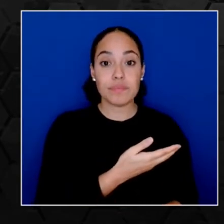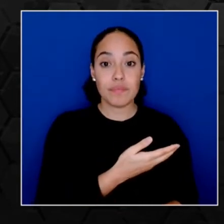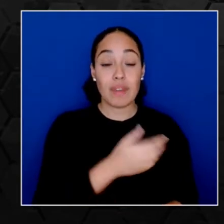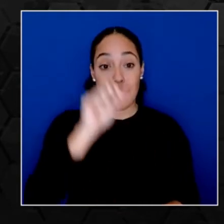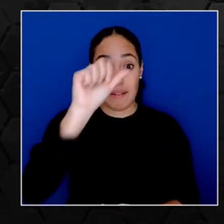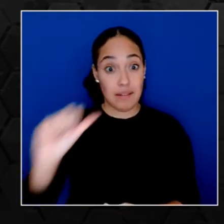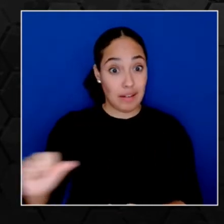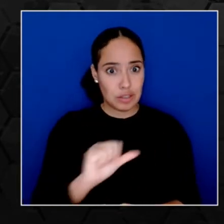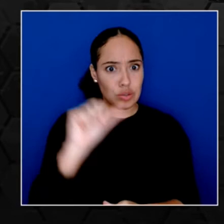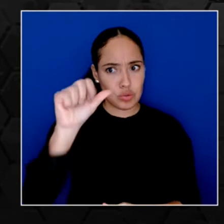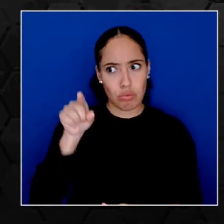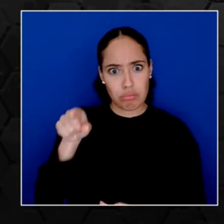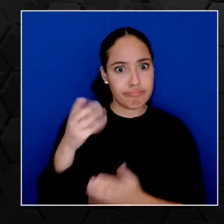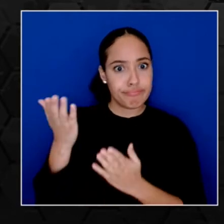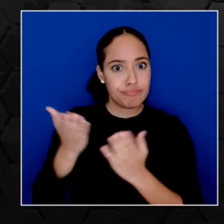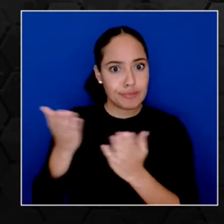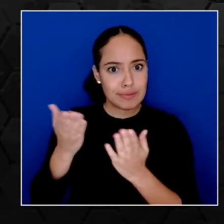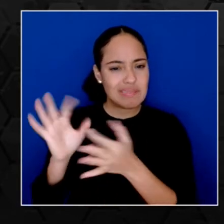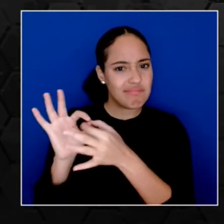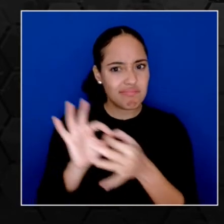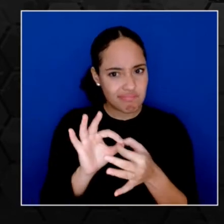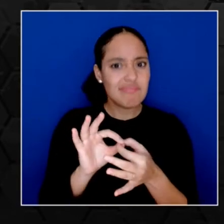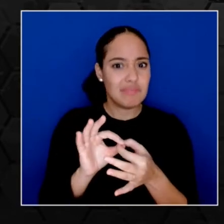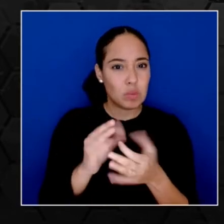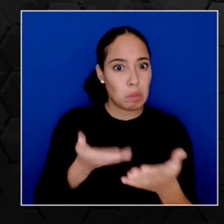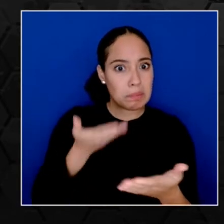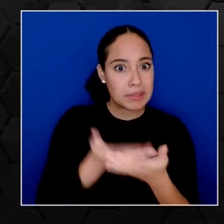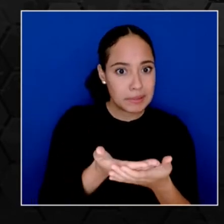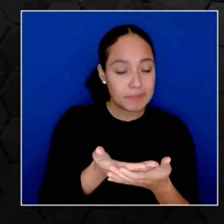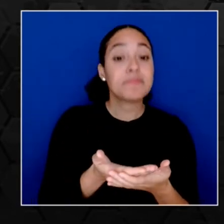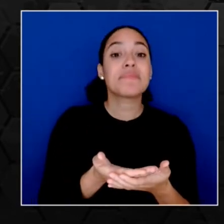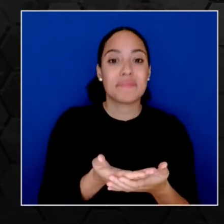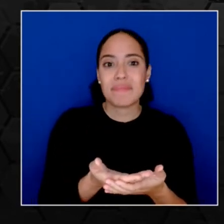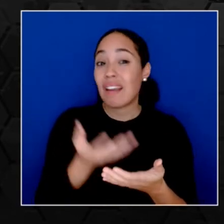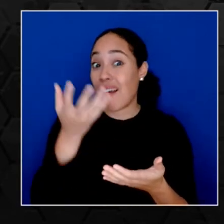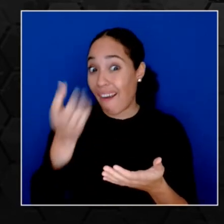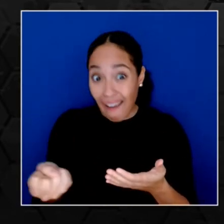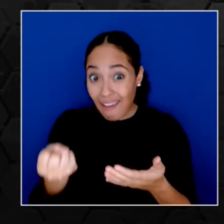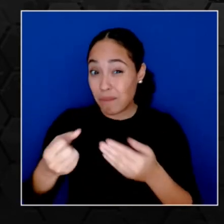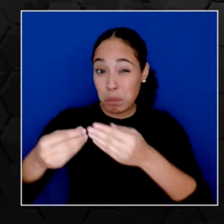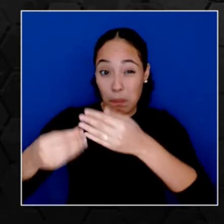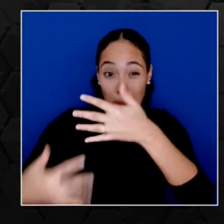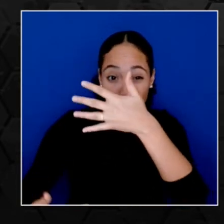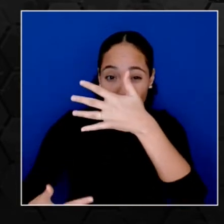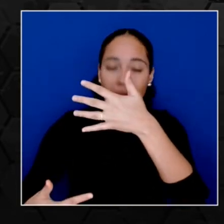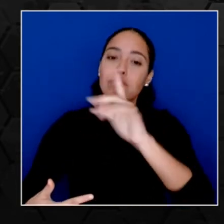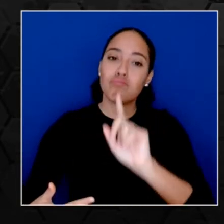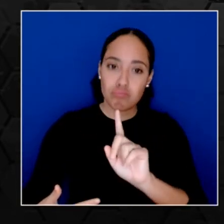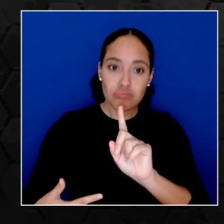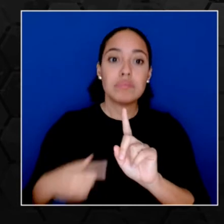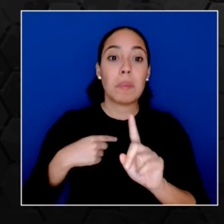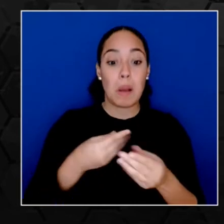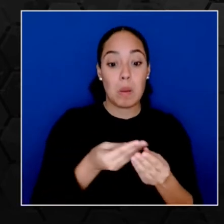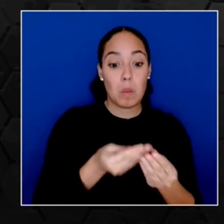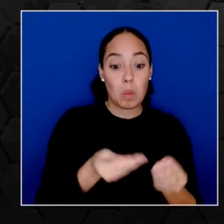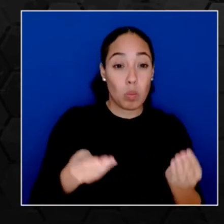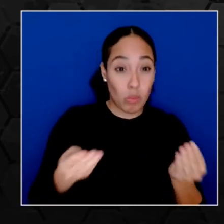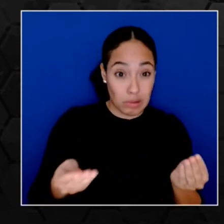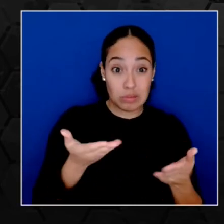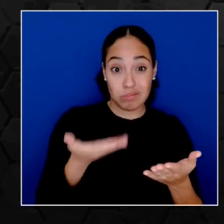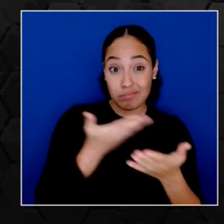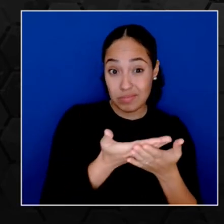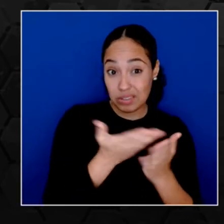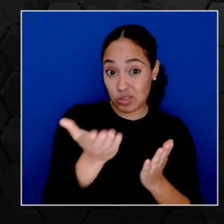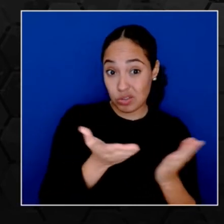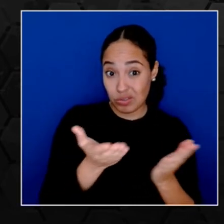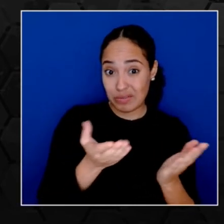different Azure services, but I'll be speaking about our products recommendation service or the solution. So so this is actually